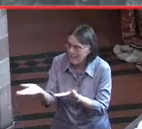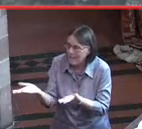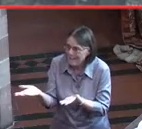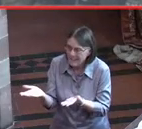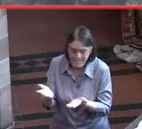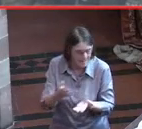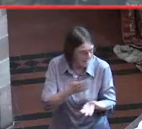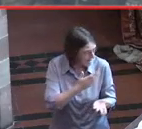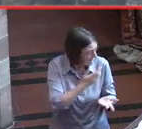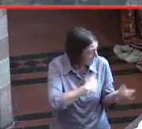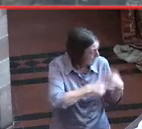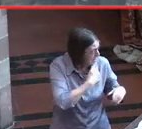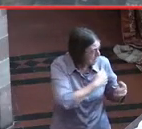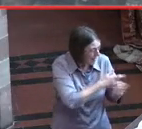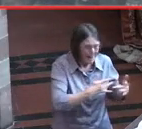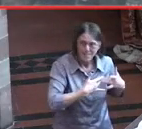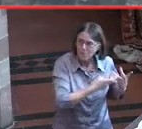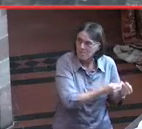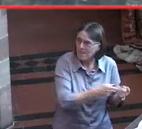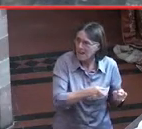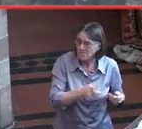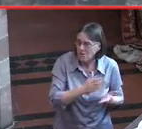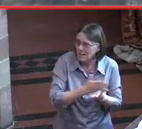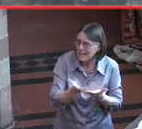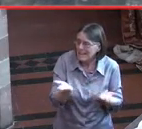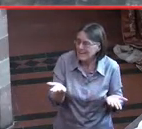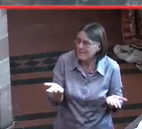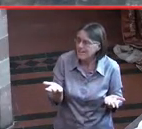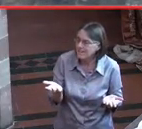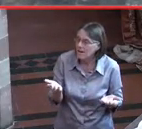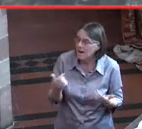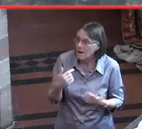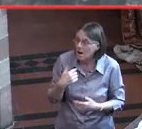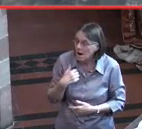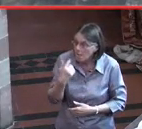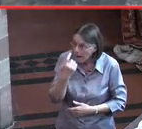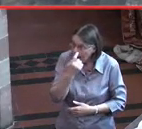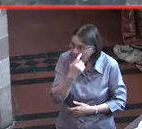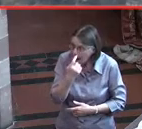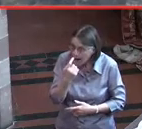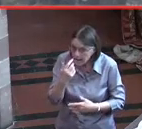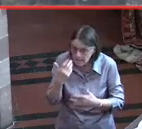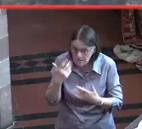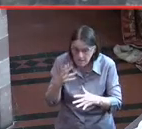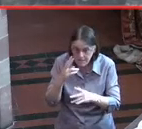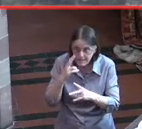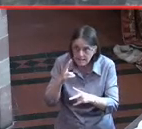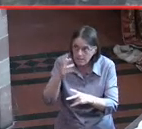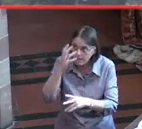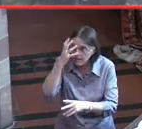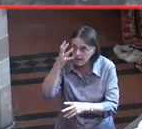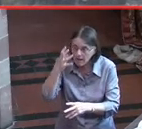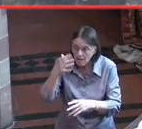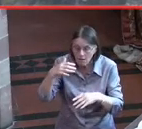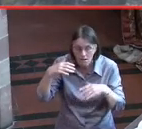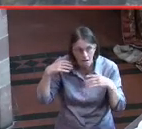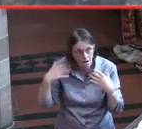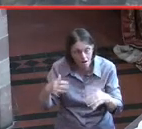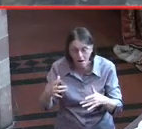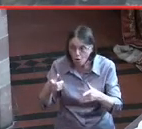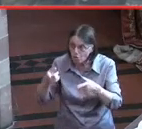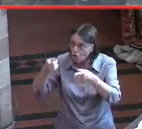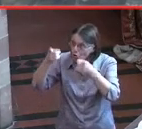people of unclean lips. Yet my eyes have seen the King, the Lord of hosts."